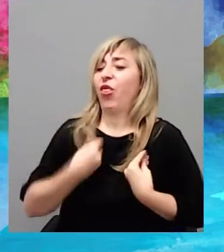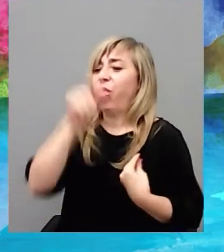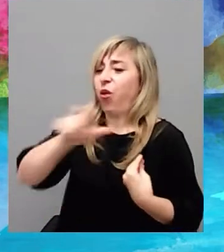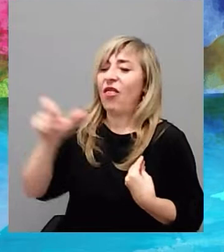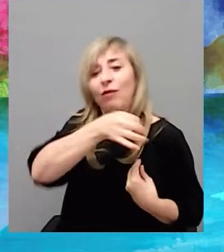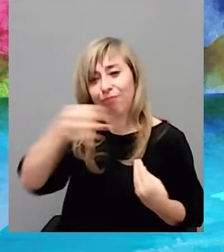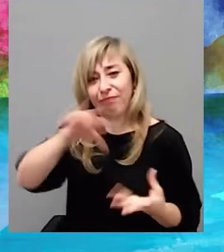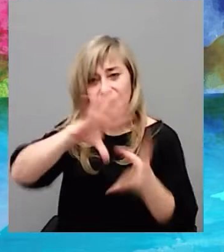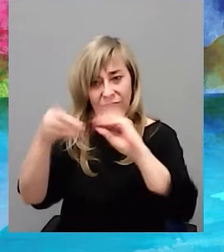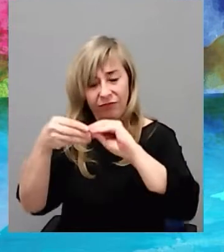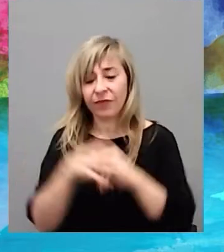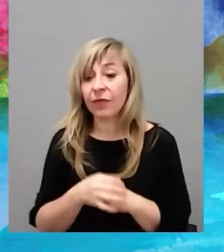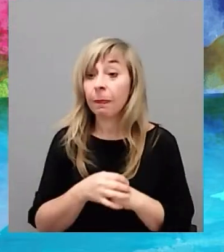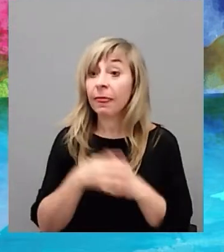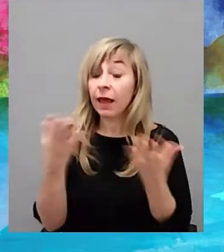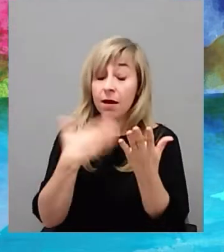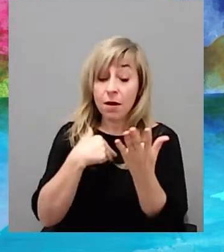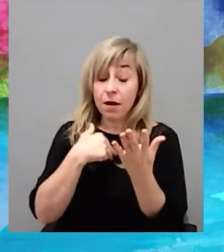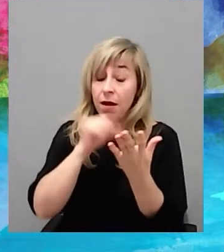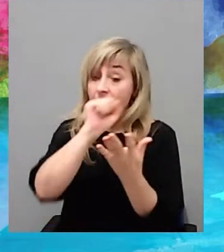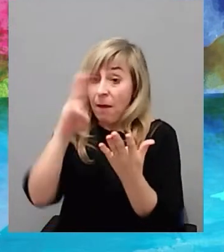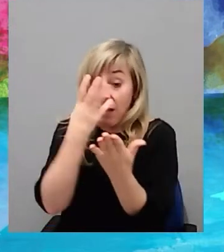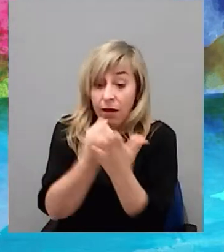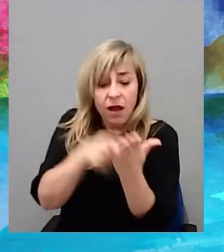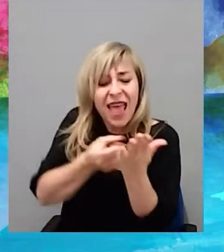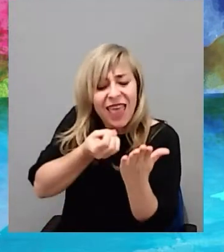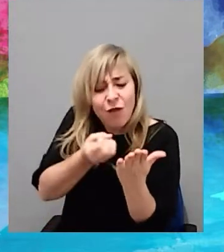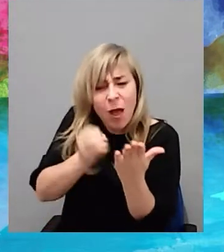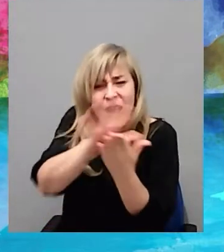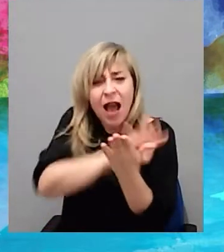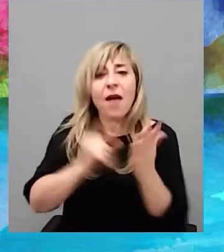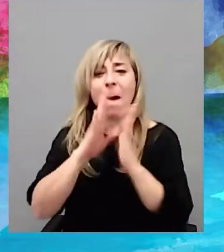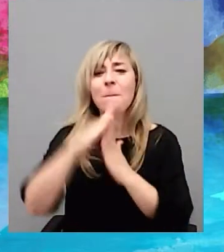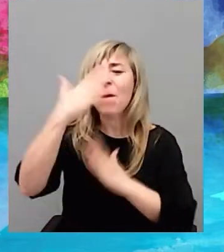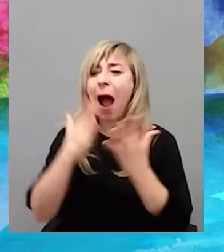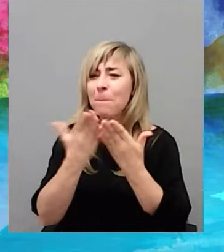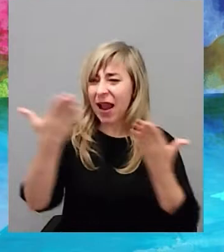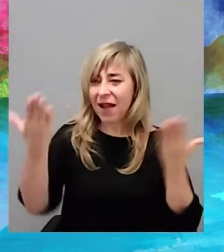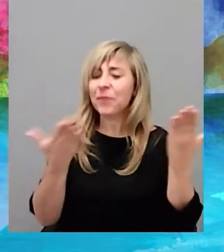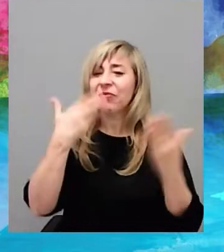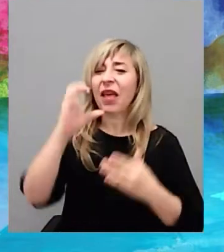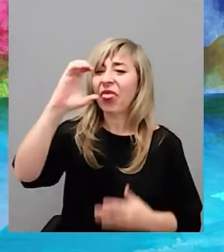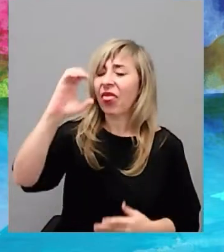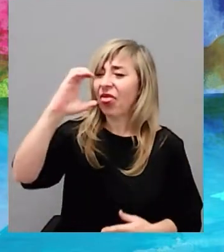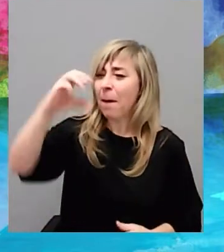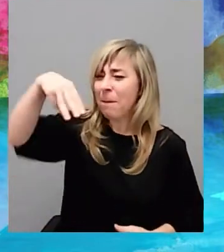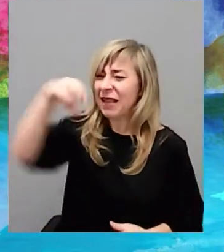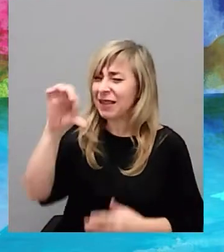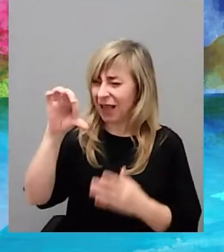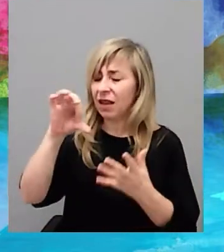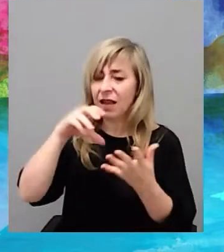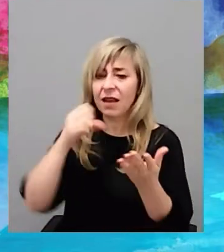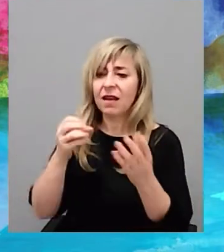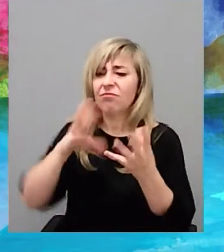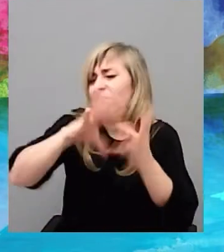Now, when all of this information is included in the application and in the map, we